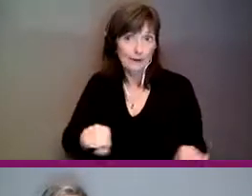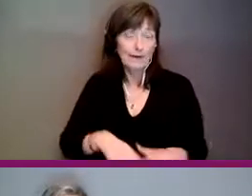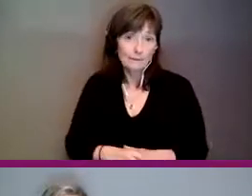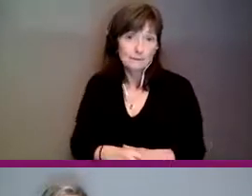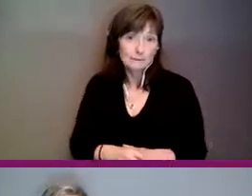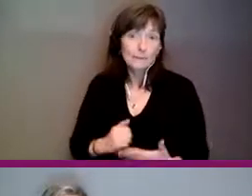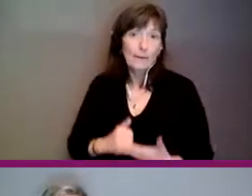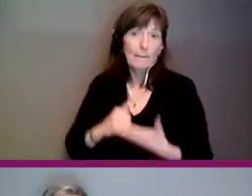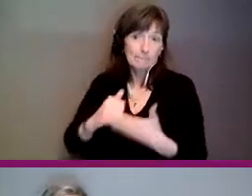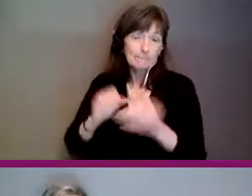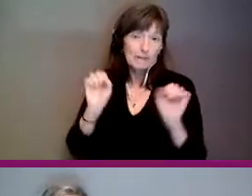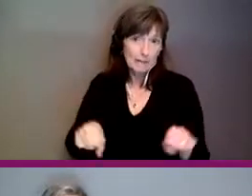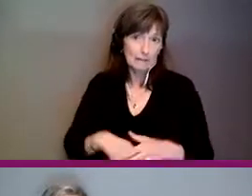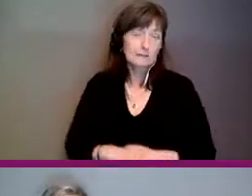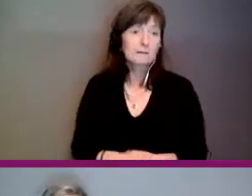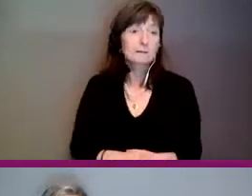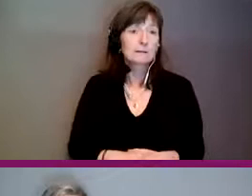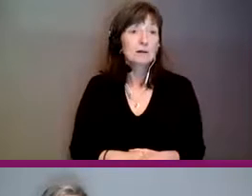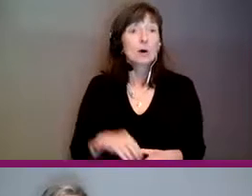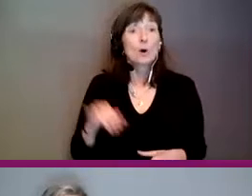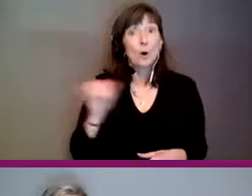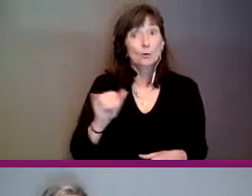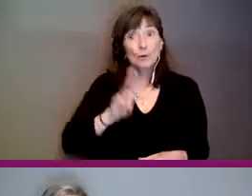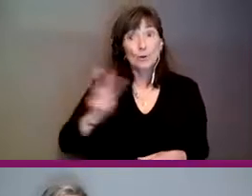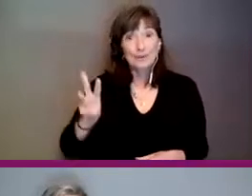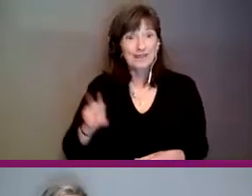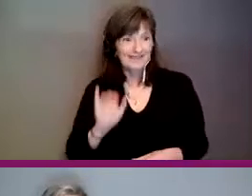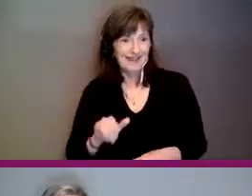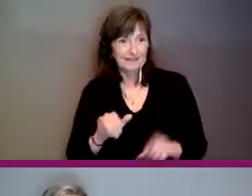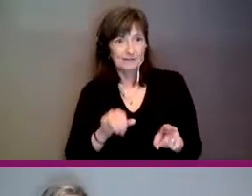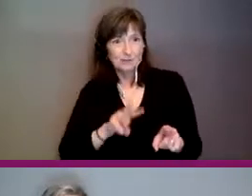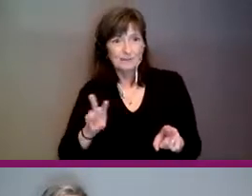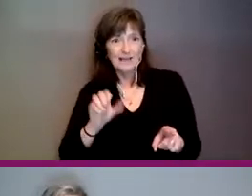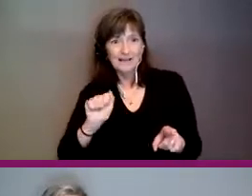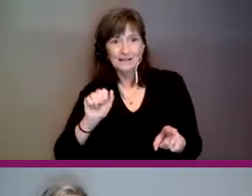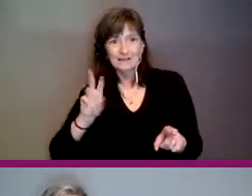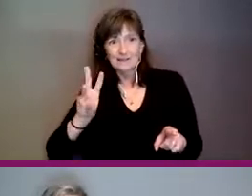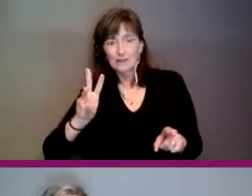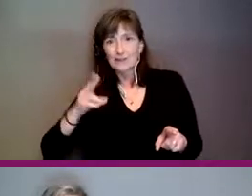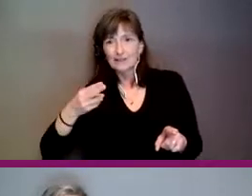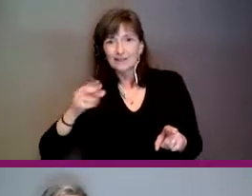also access it online at that particular